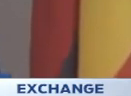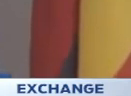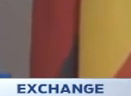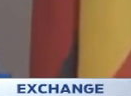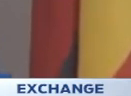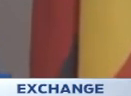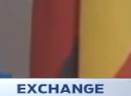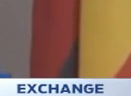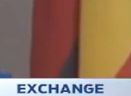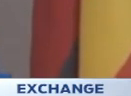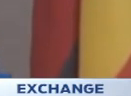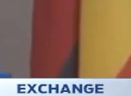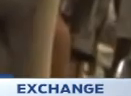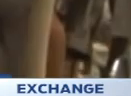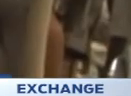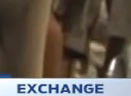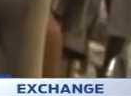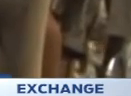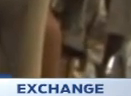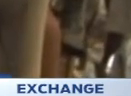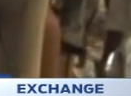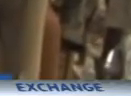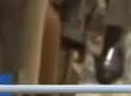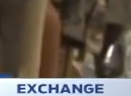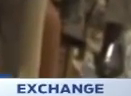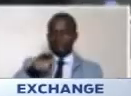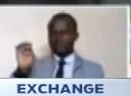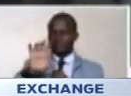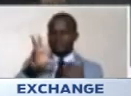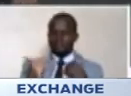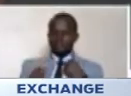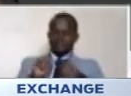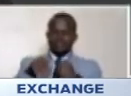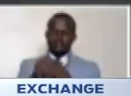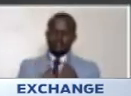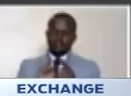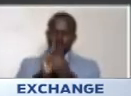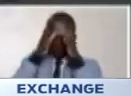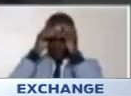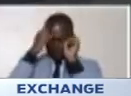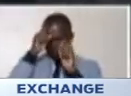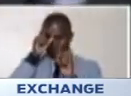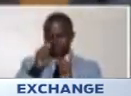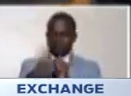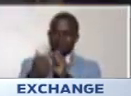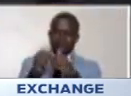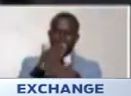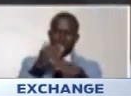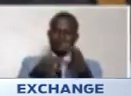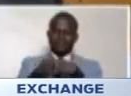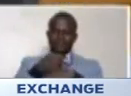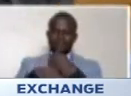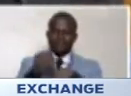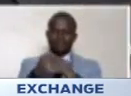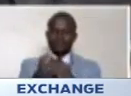African region. The East African Business Council is the apex body of the private sector association. It was established in 1997